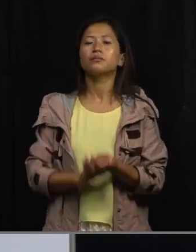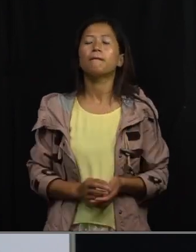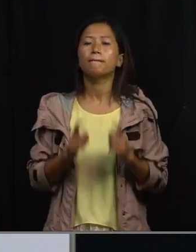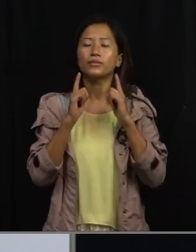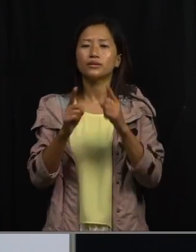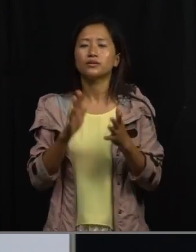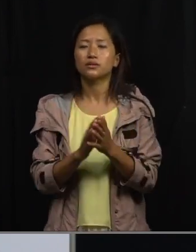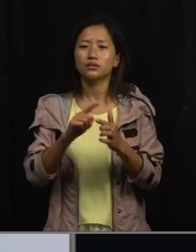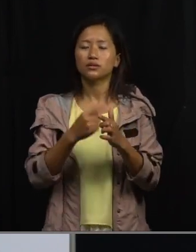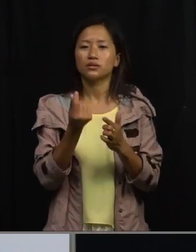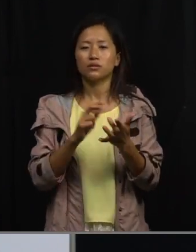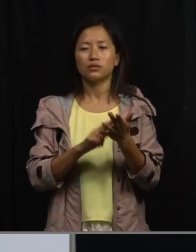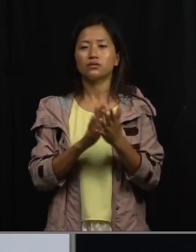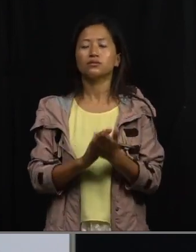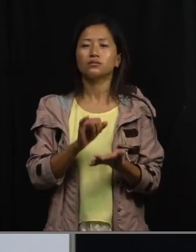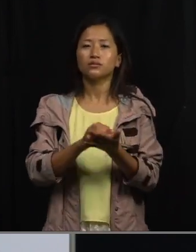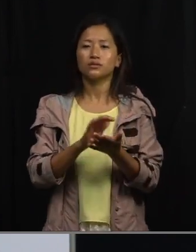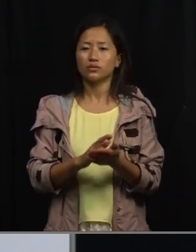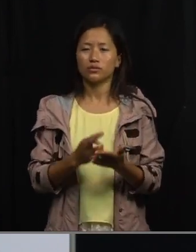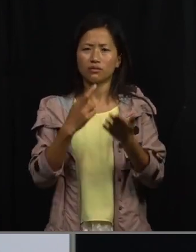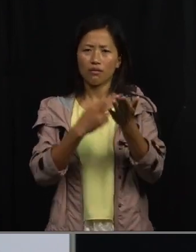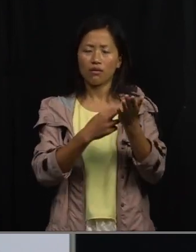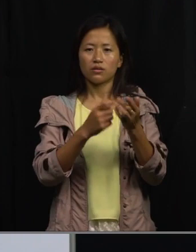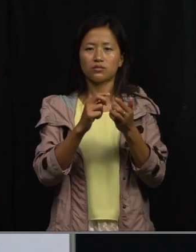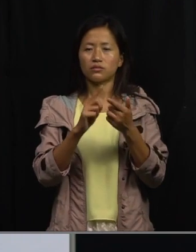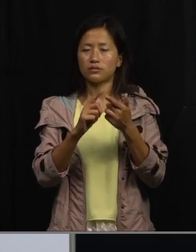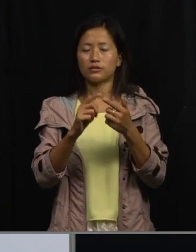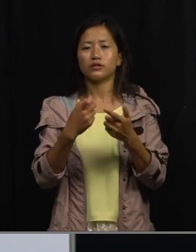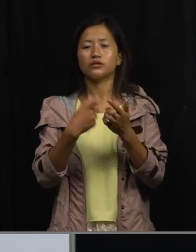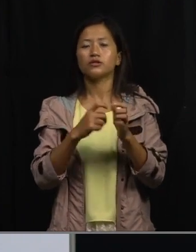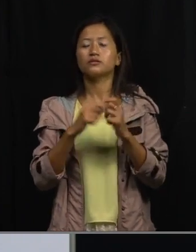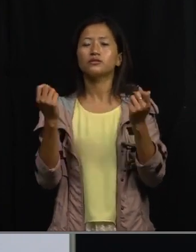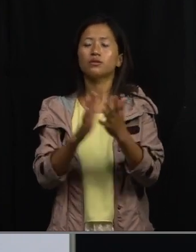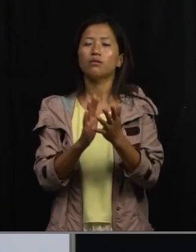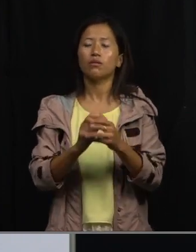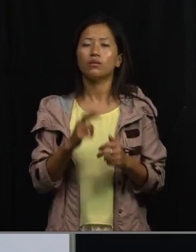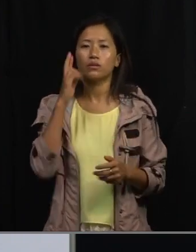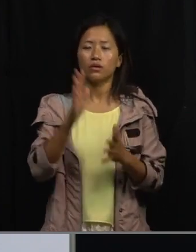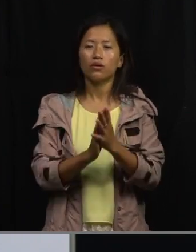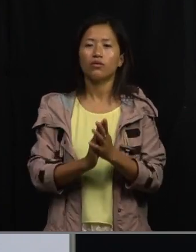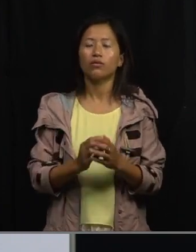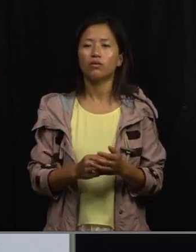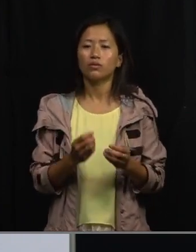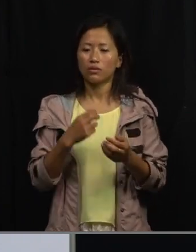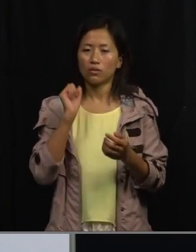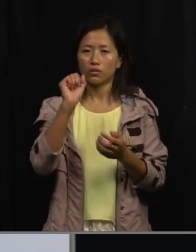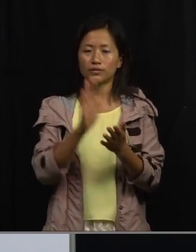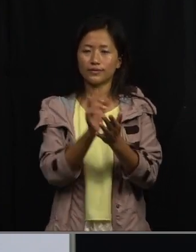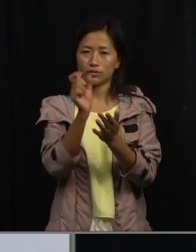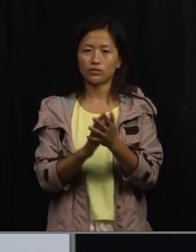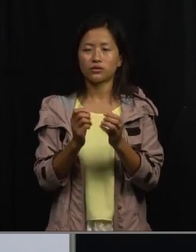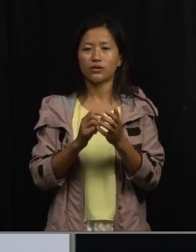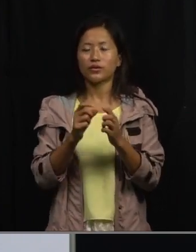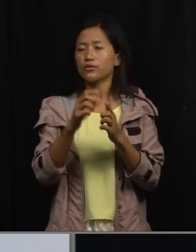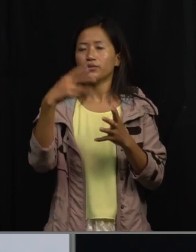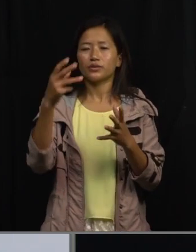that maybe something to do with the religion, or maybe something to do with their recreational activities, or maybe